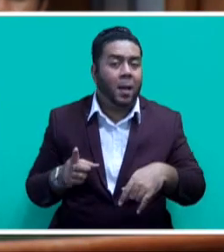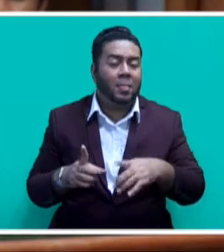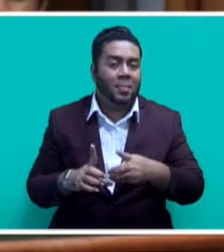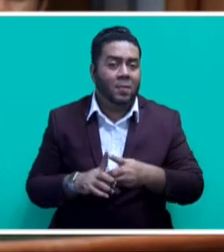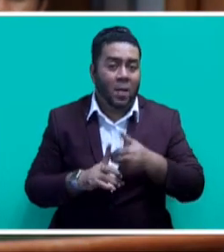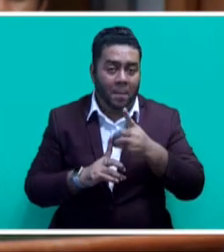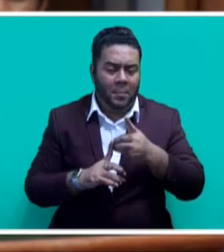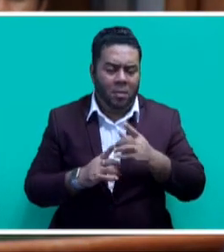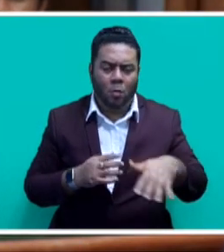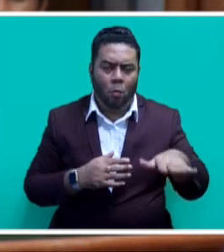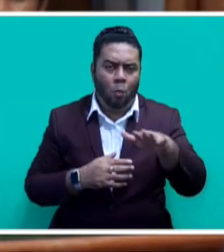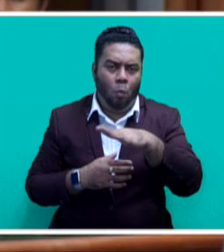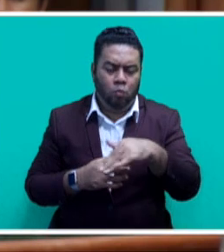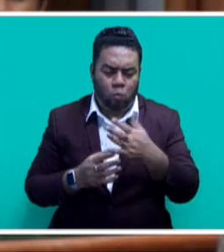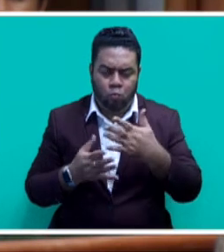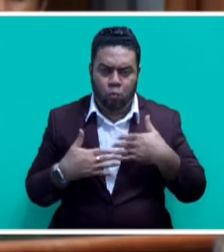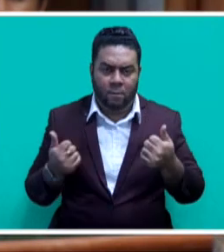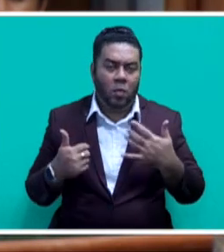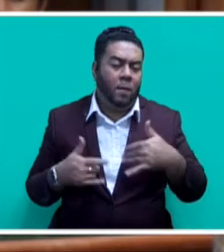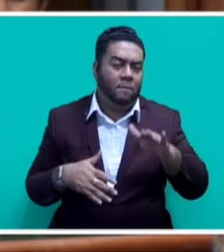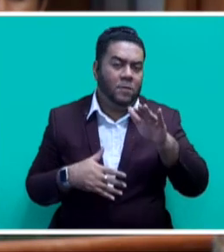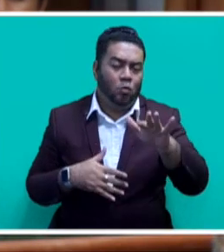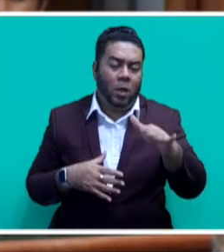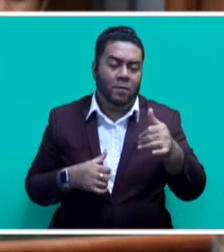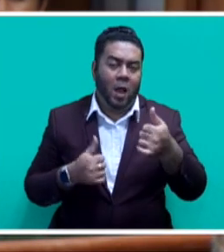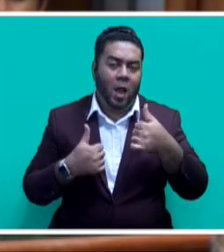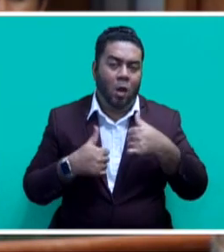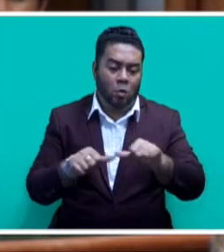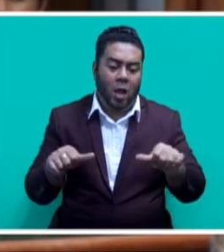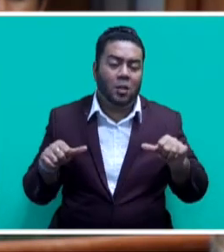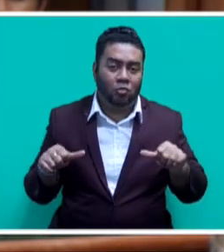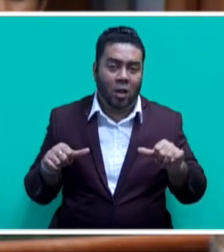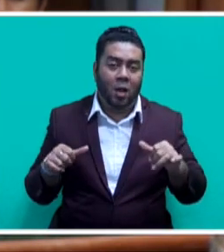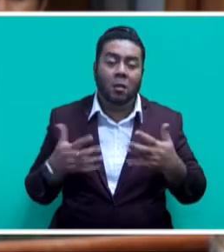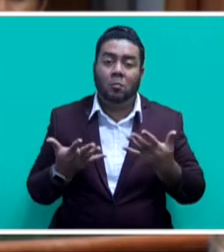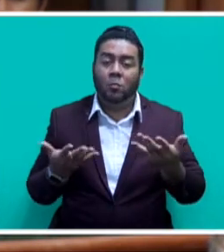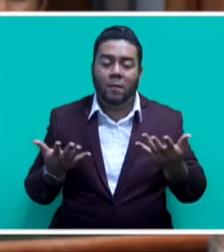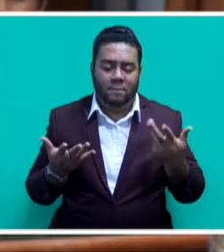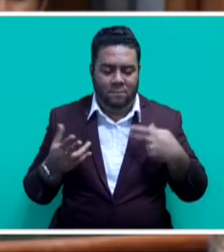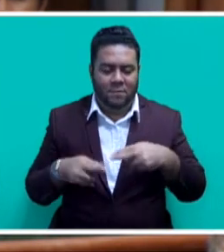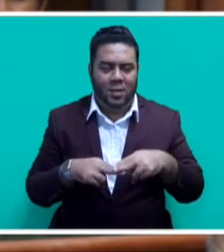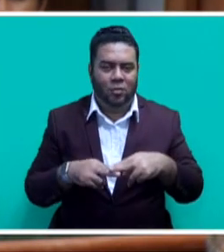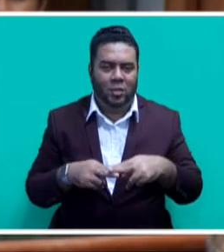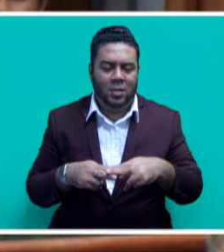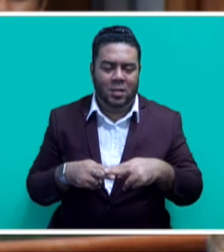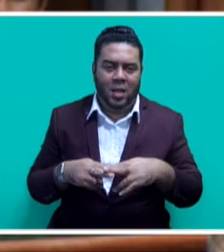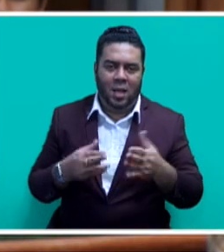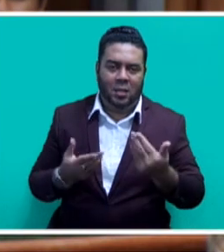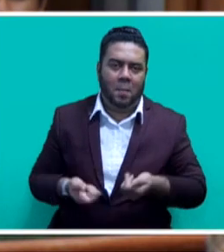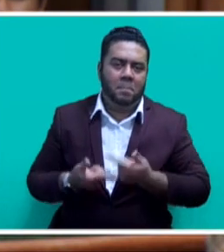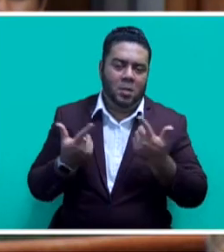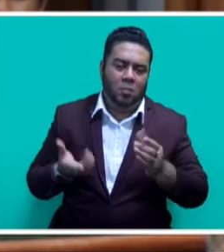well for the future of agriculture in Fiji as a major player in the economic